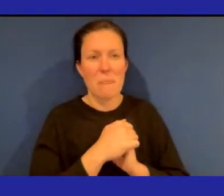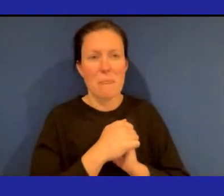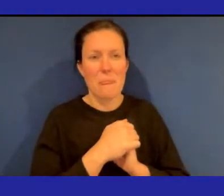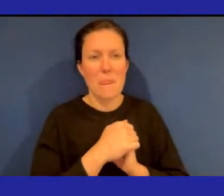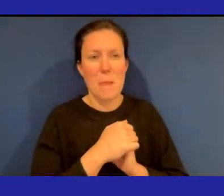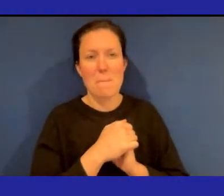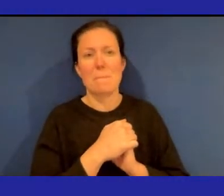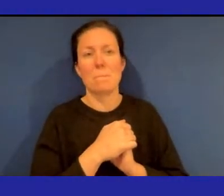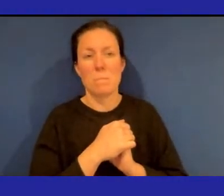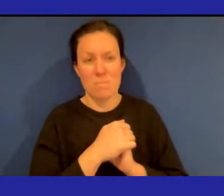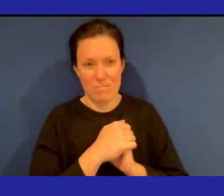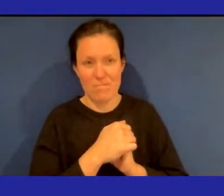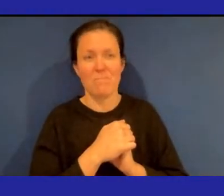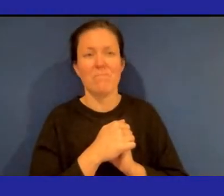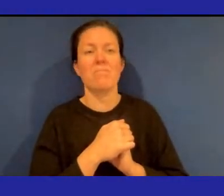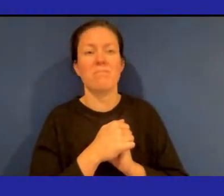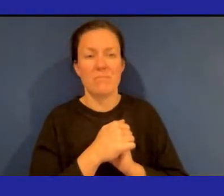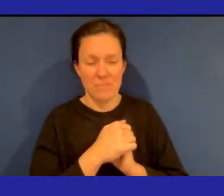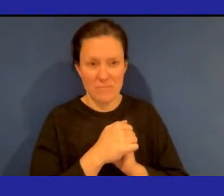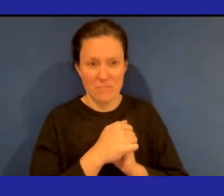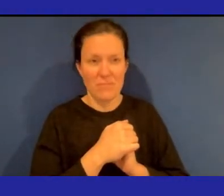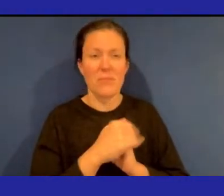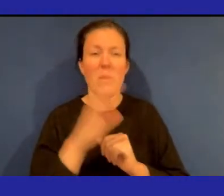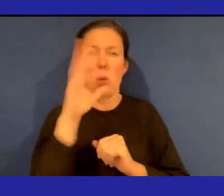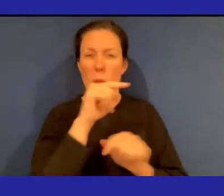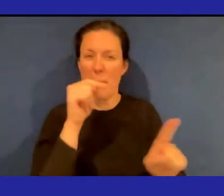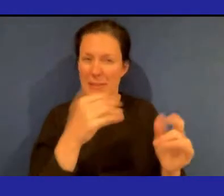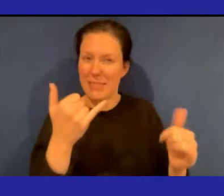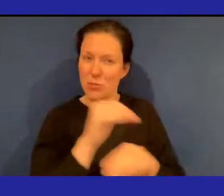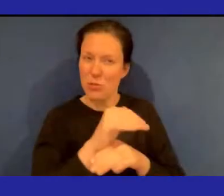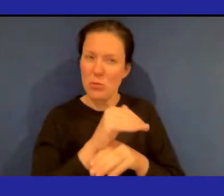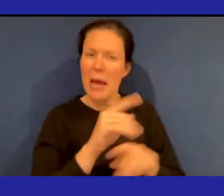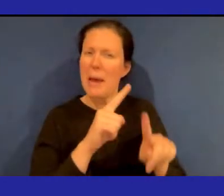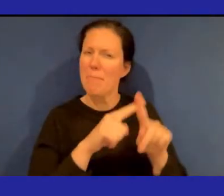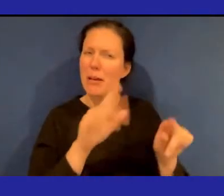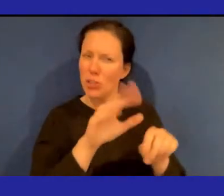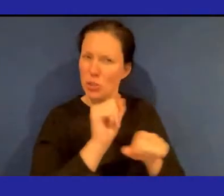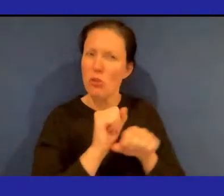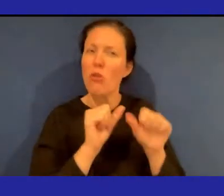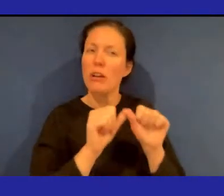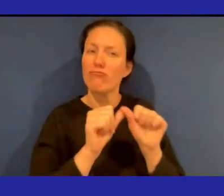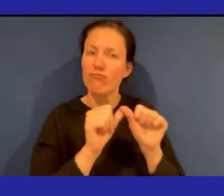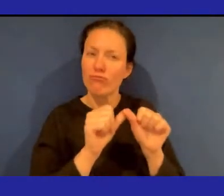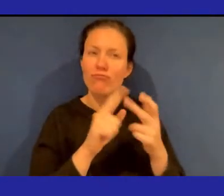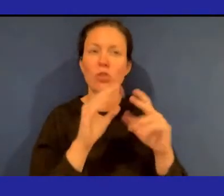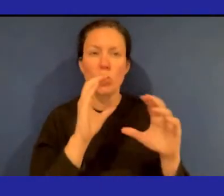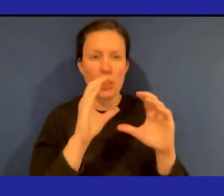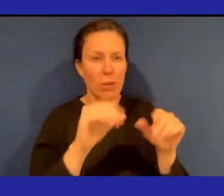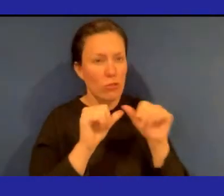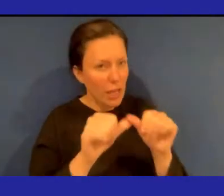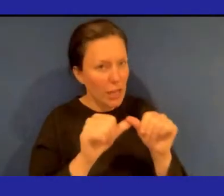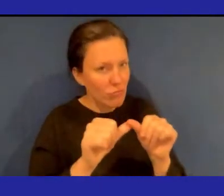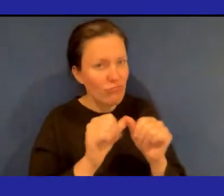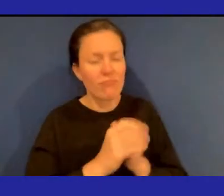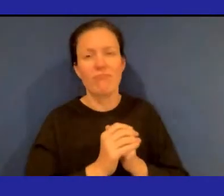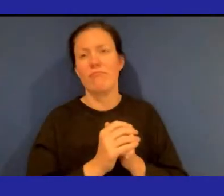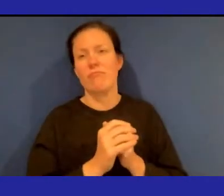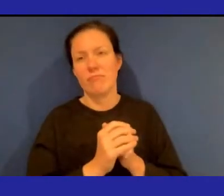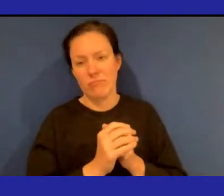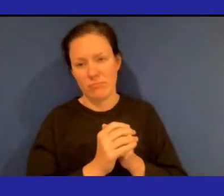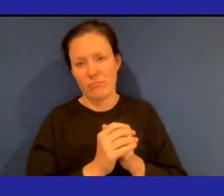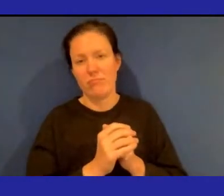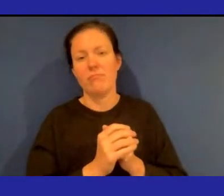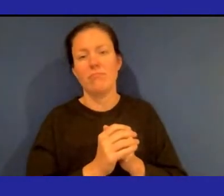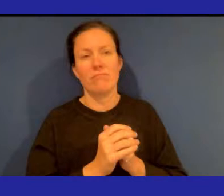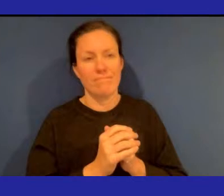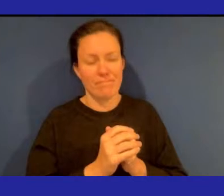Tell him we miss him tonight, but y'all keep up the good work and keep the communication going. It's very important.